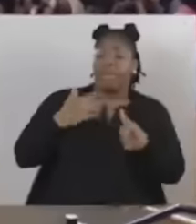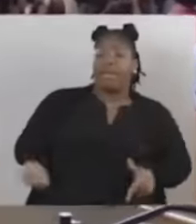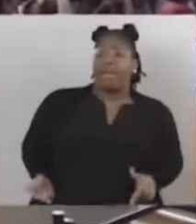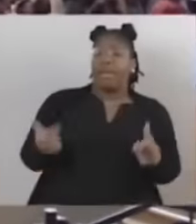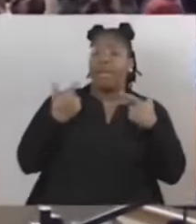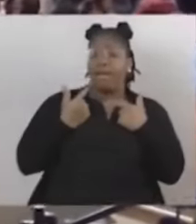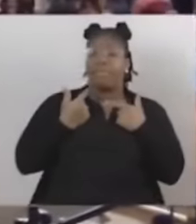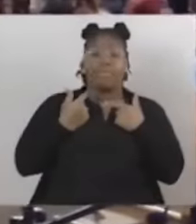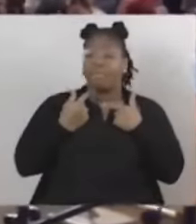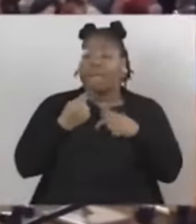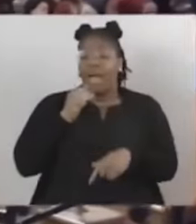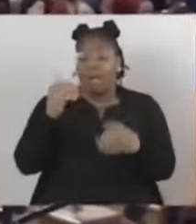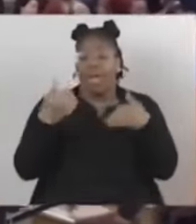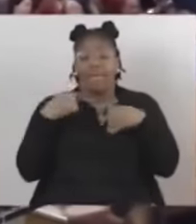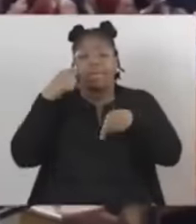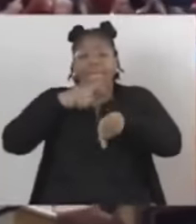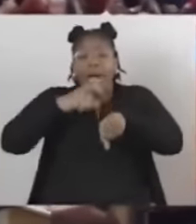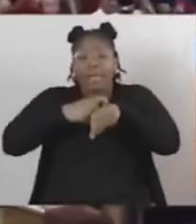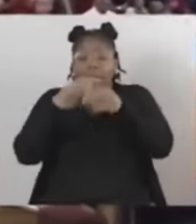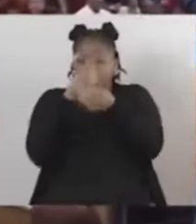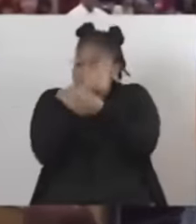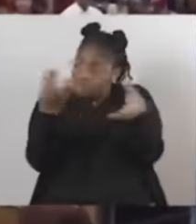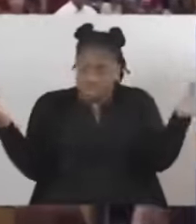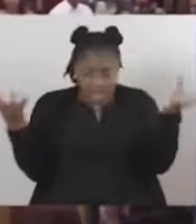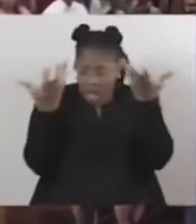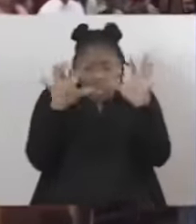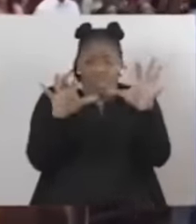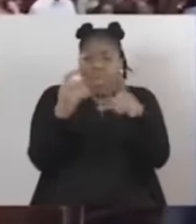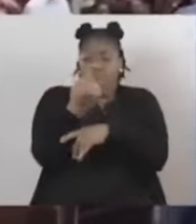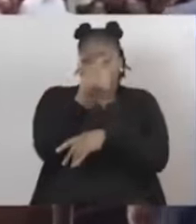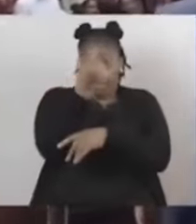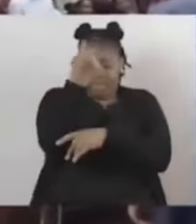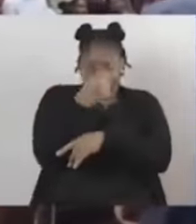life. And I ain't got time to tell you. I don't even want to go back through